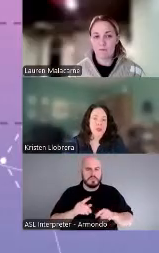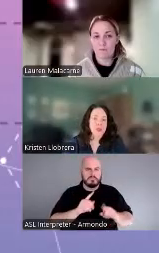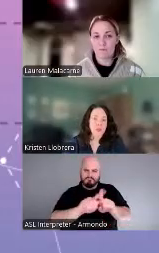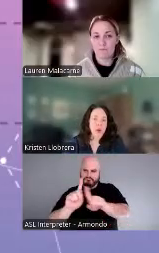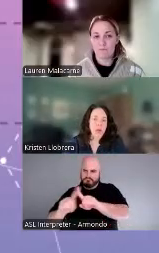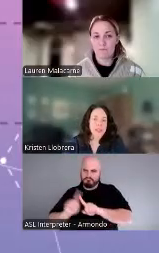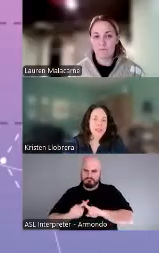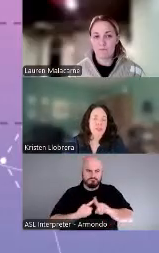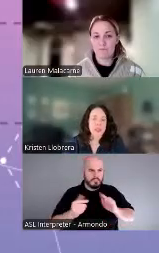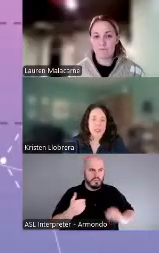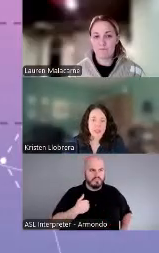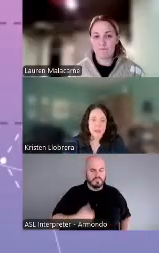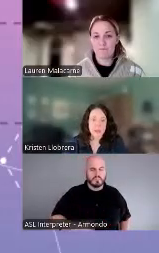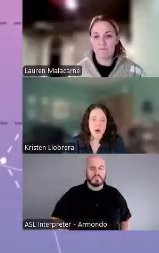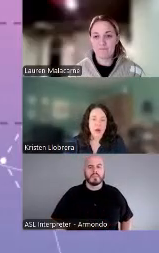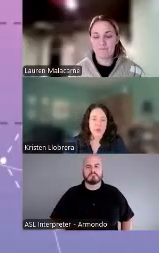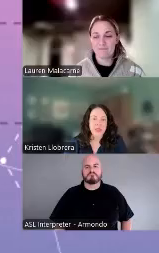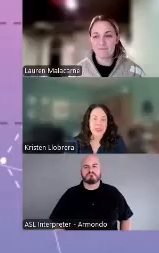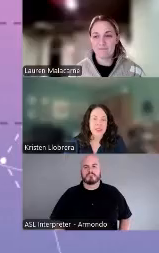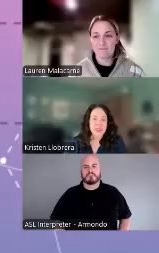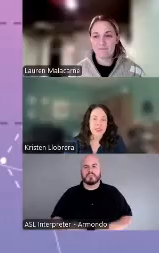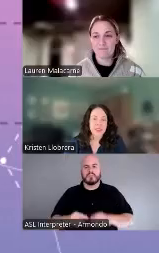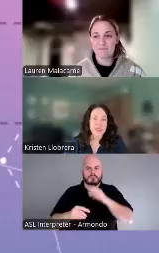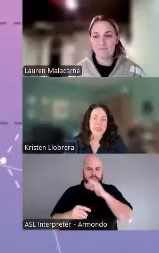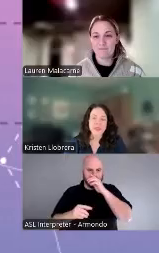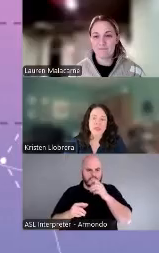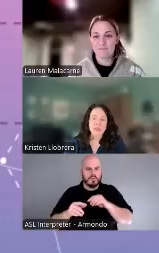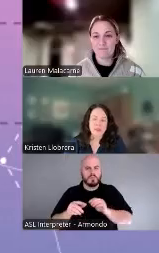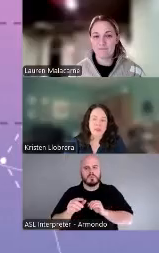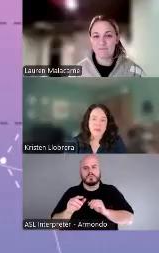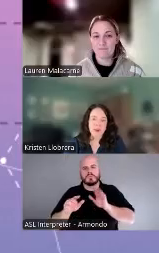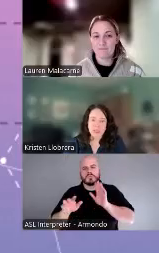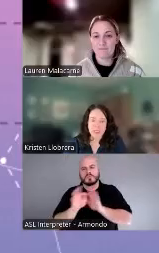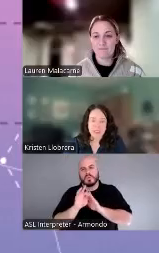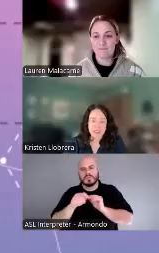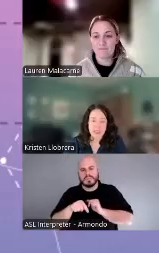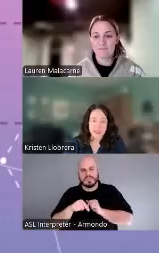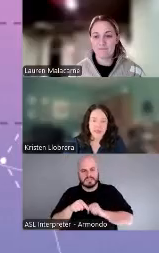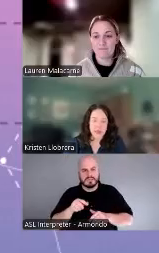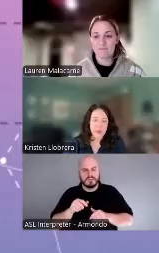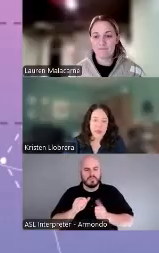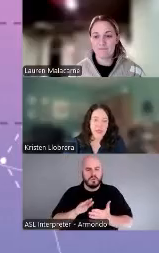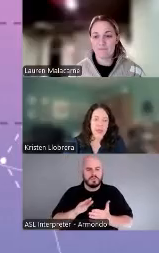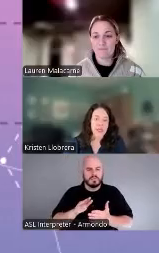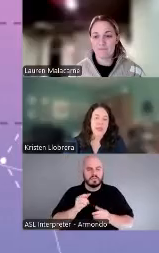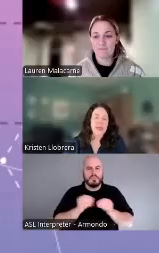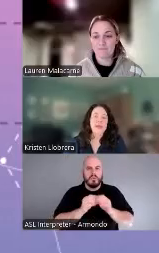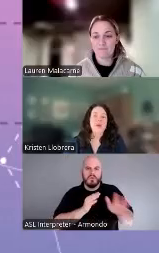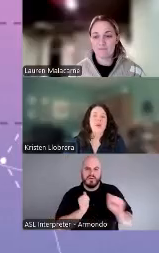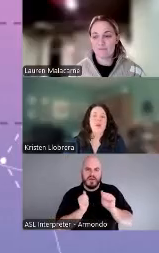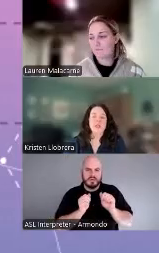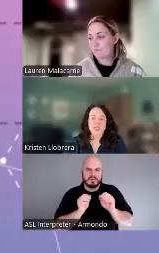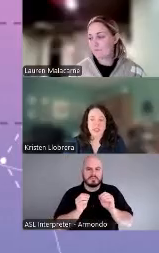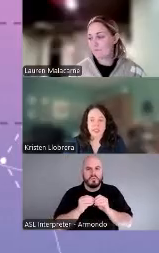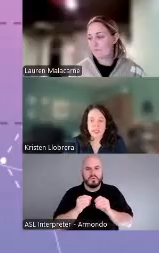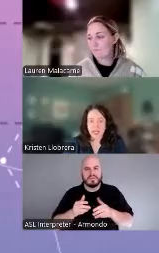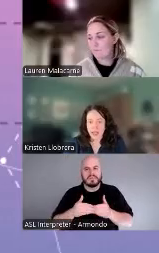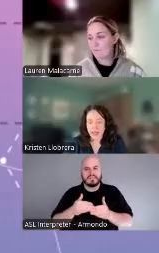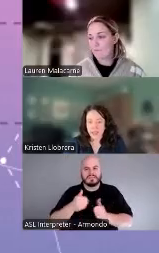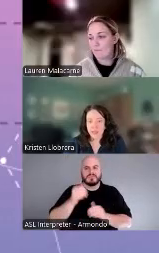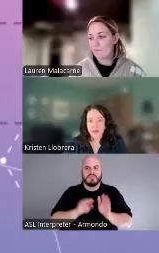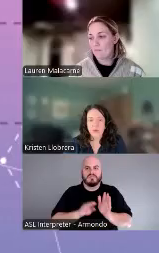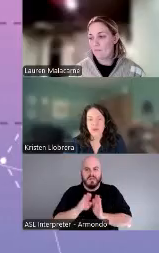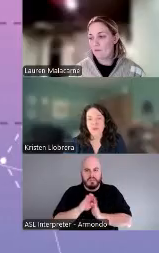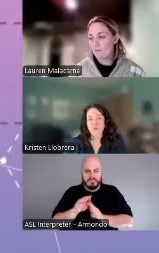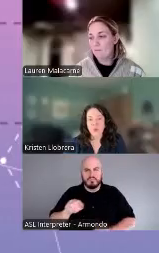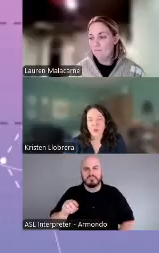we chose Rise for this part because it's a little faster and easier to develop in, much easier to